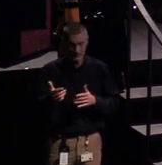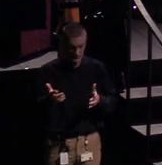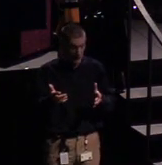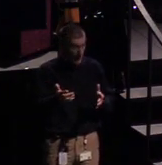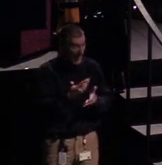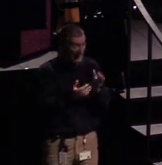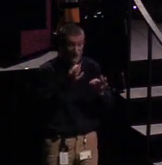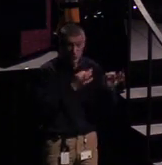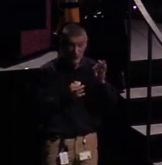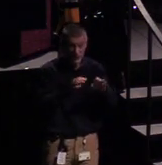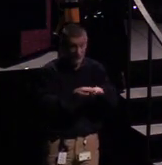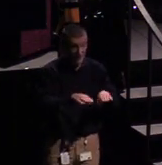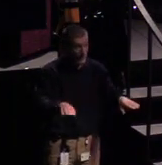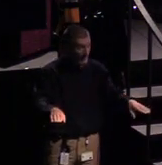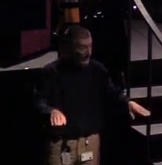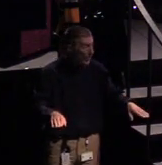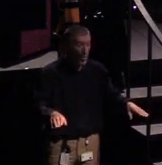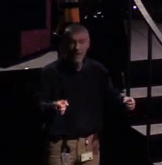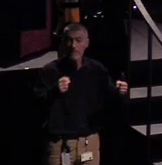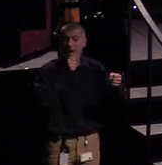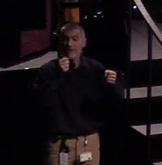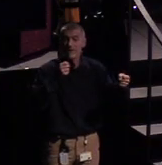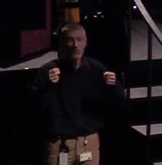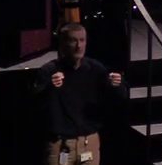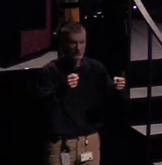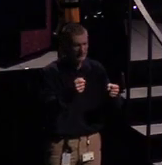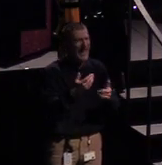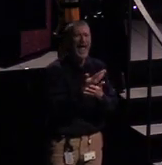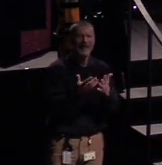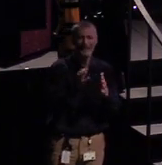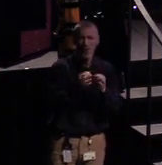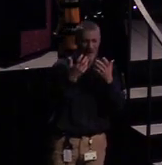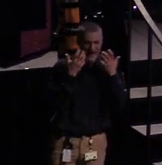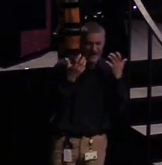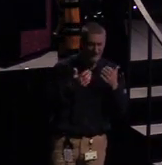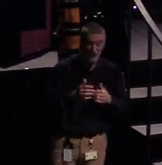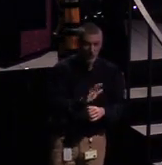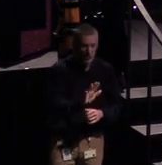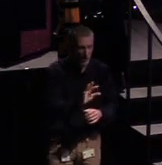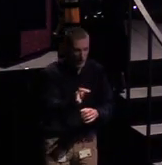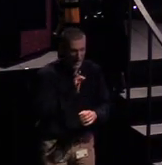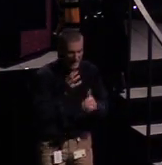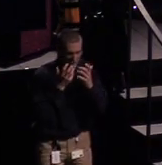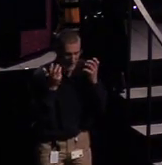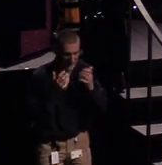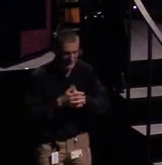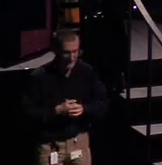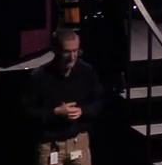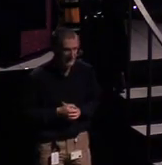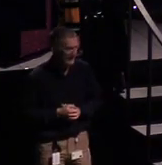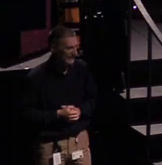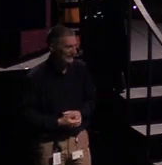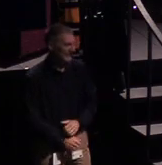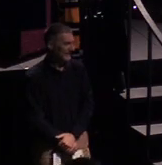questions from the floor we'll have got roaming mic that's going around about cats about cut specific questions about cats